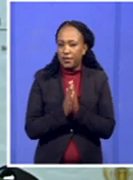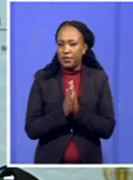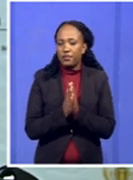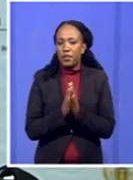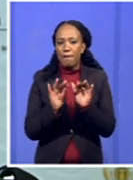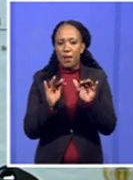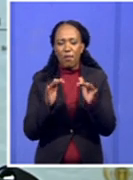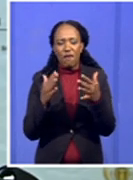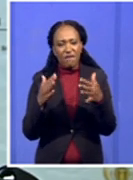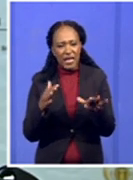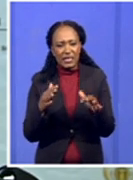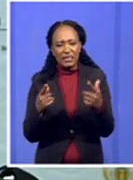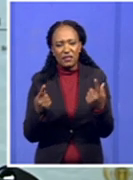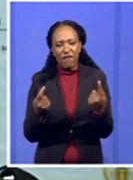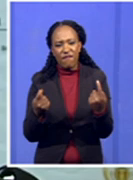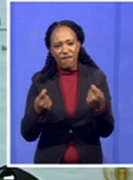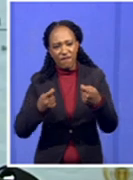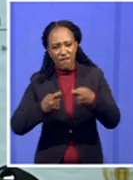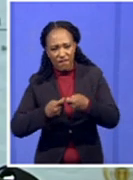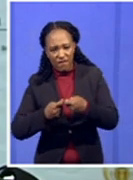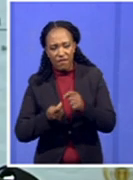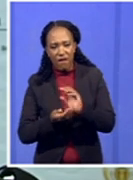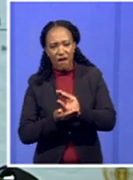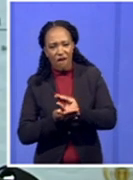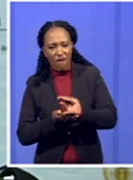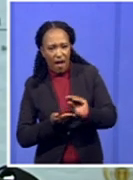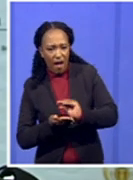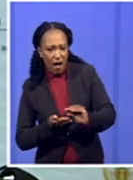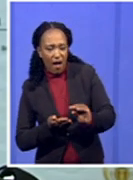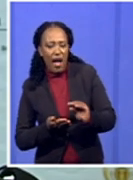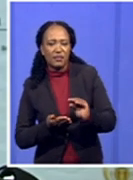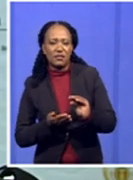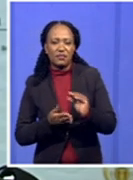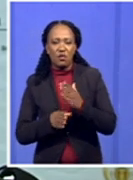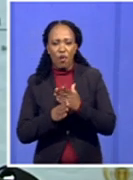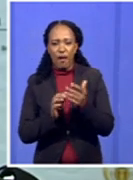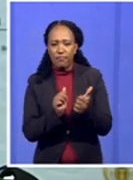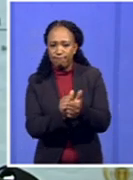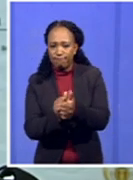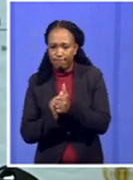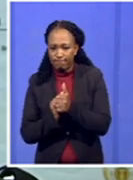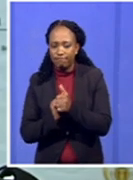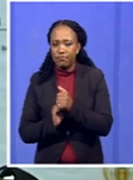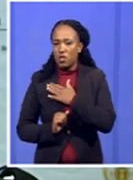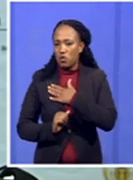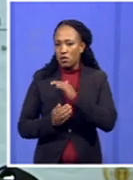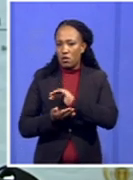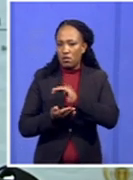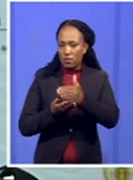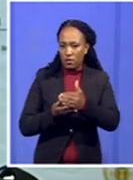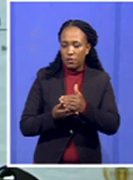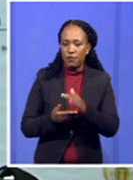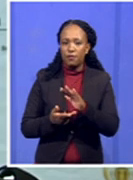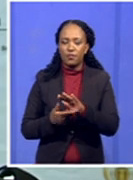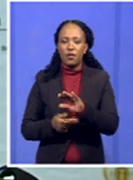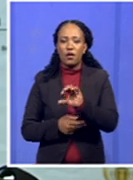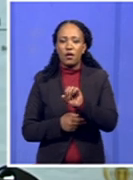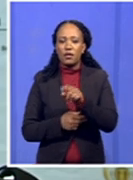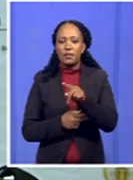funders who have come forward working with us. I've already mentioned the Solidarity Fund, the Spire Fund, which